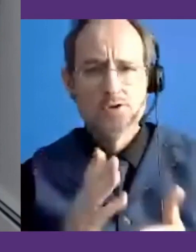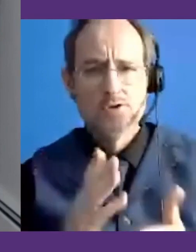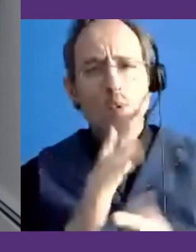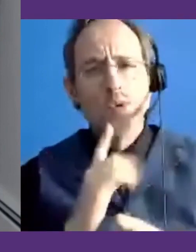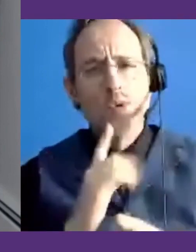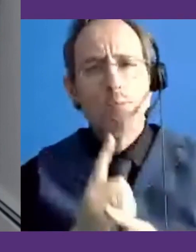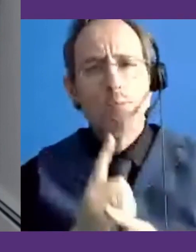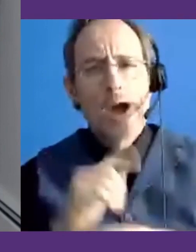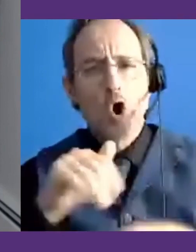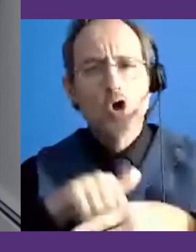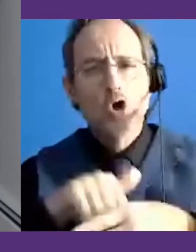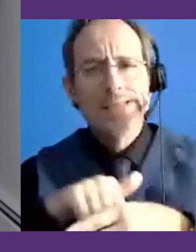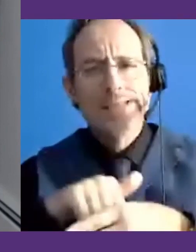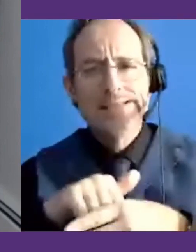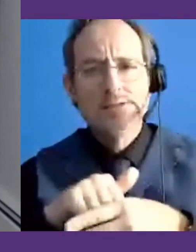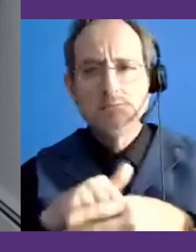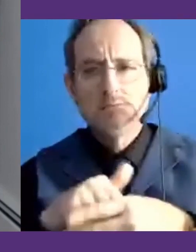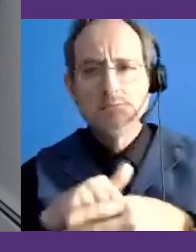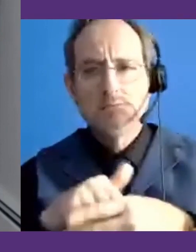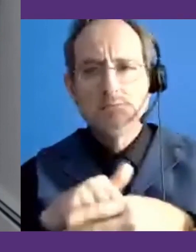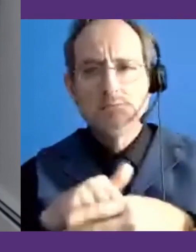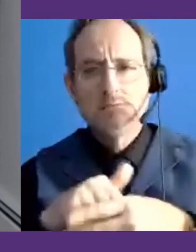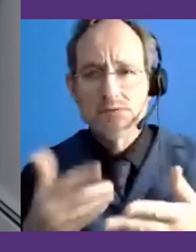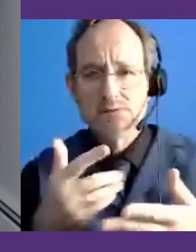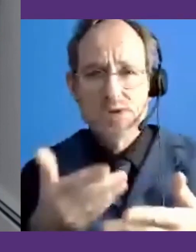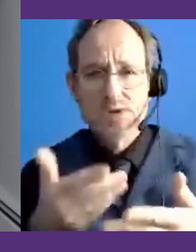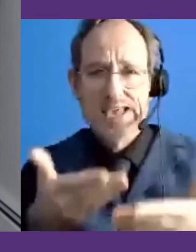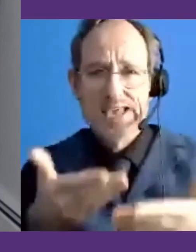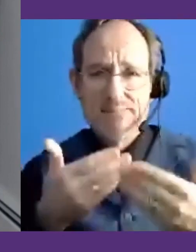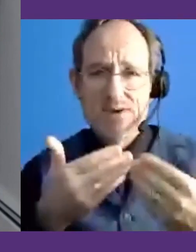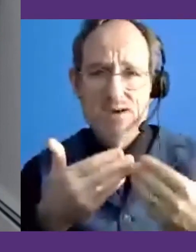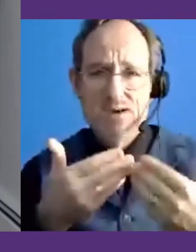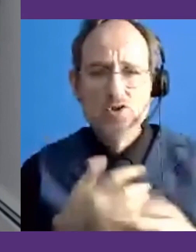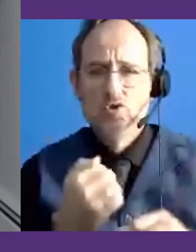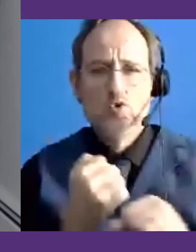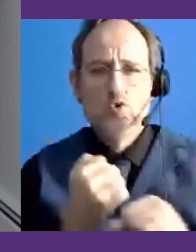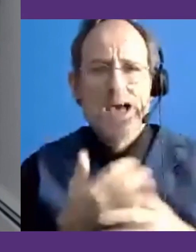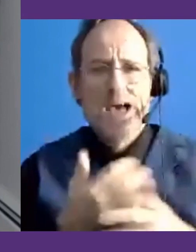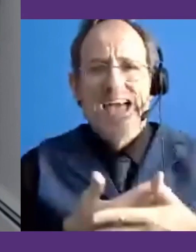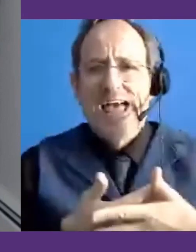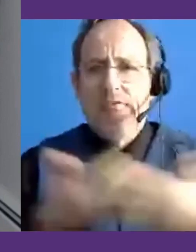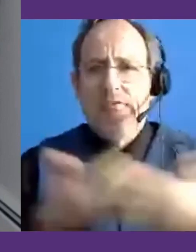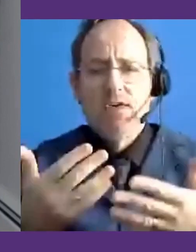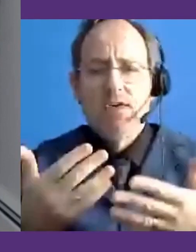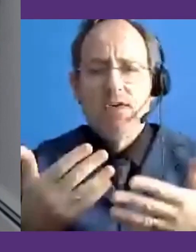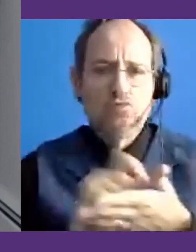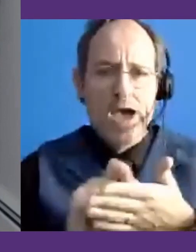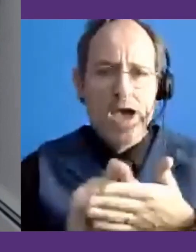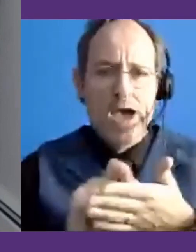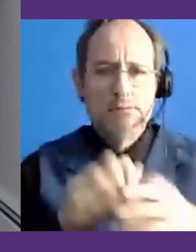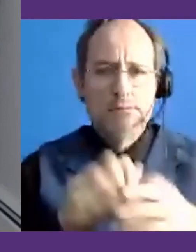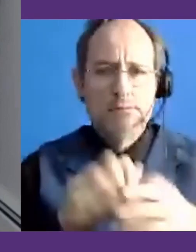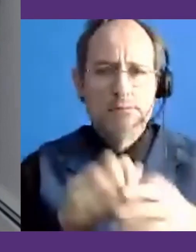do anything and everything and to write and think and talk about anything, which I'm grateful for. And that's